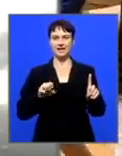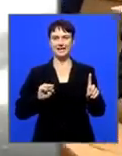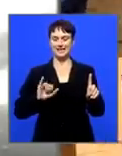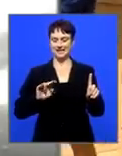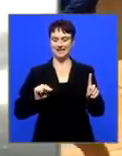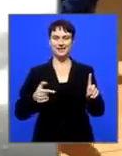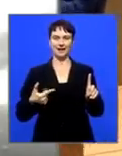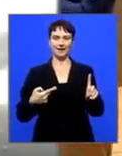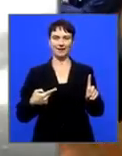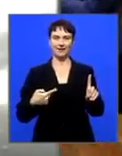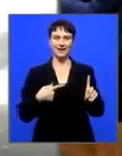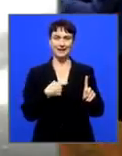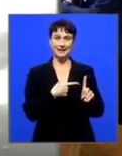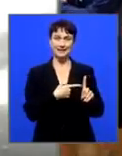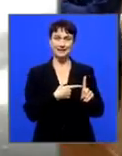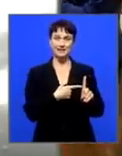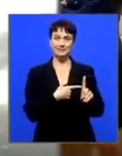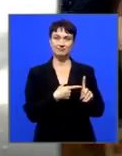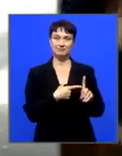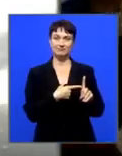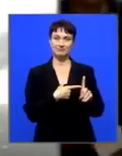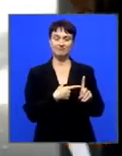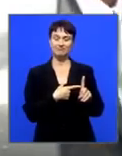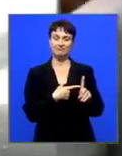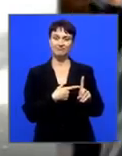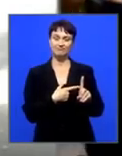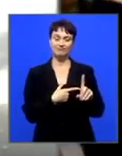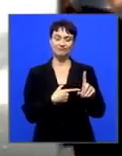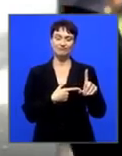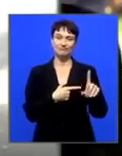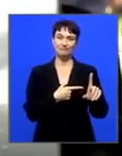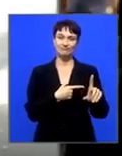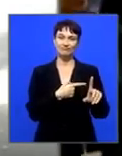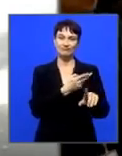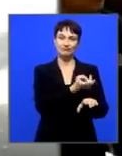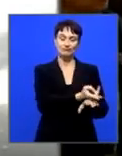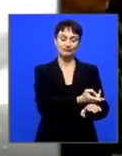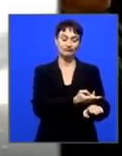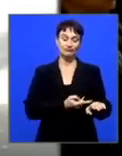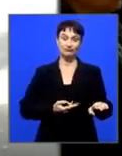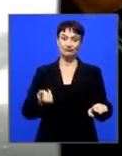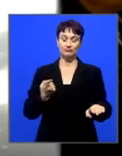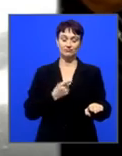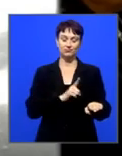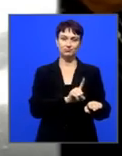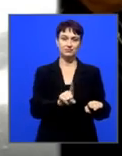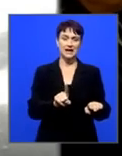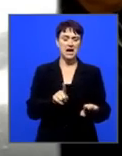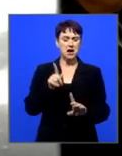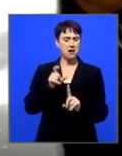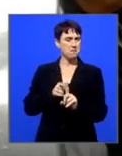gave permission to make that movie that was